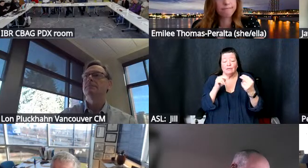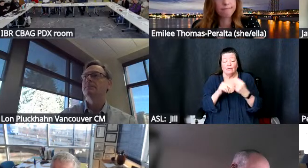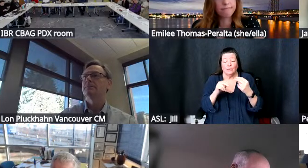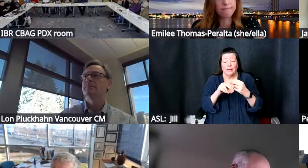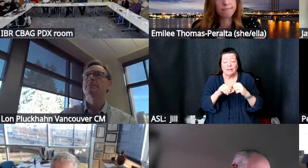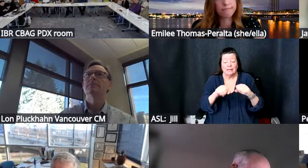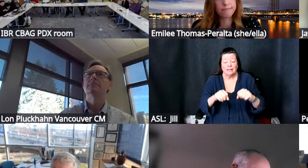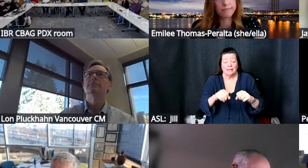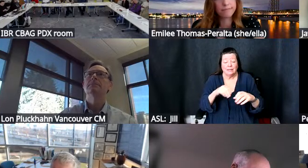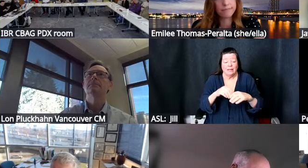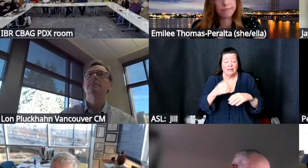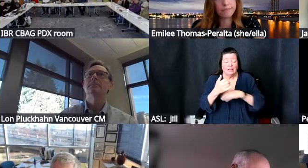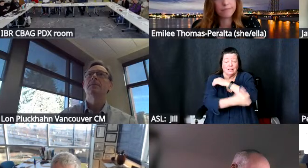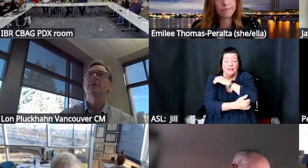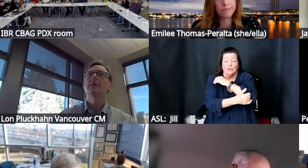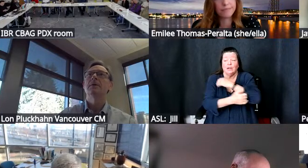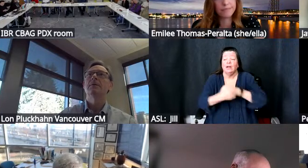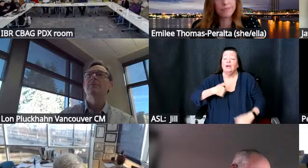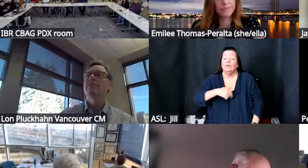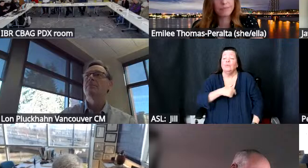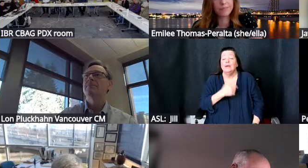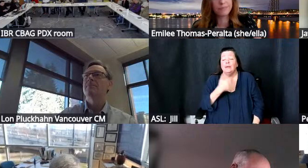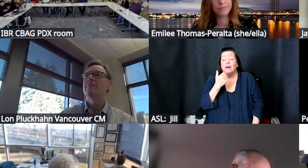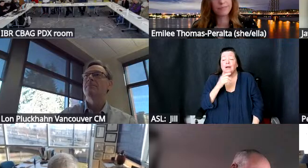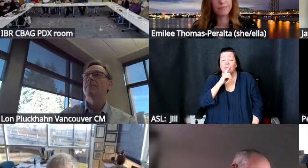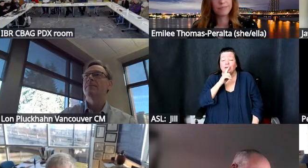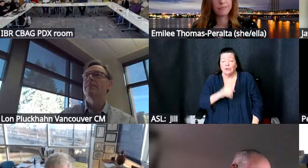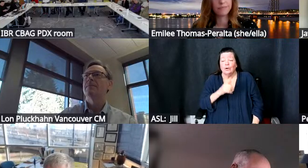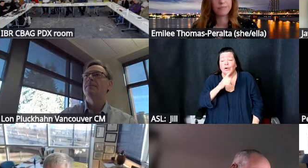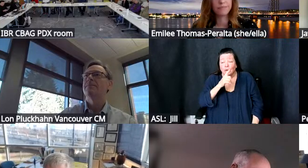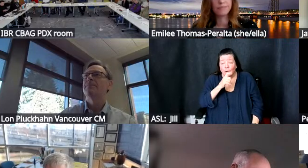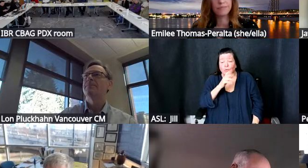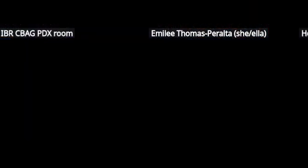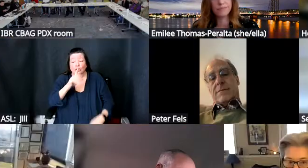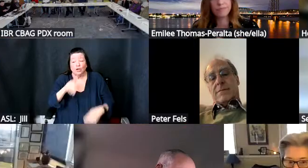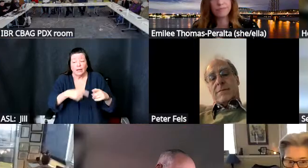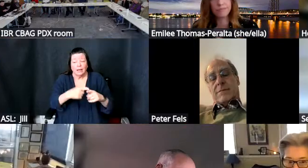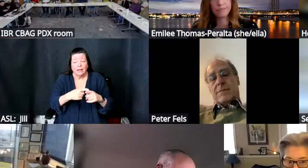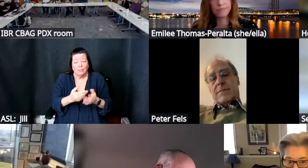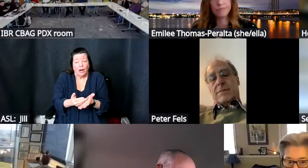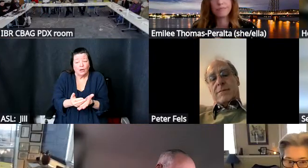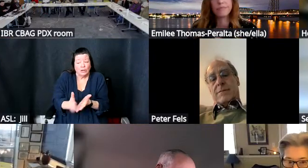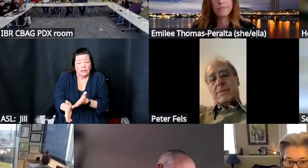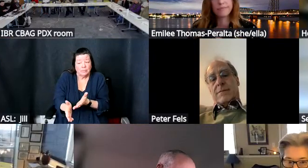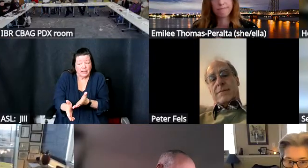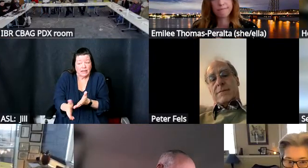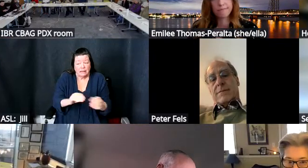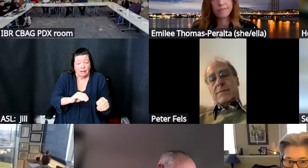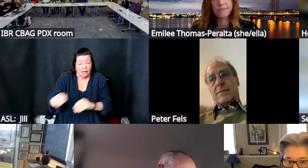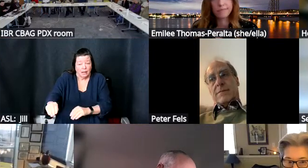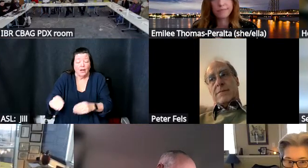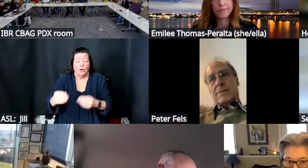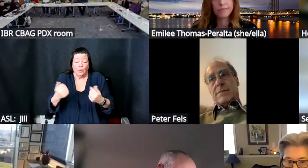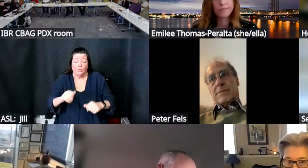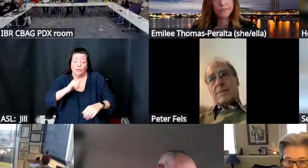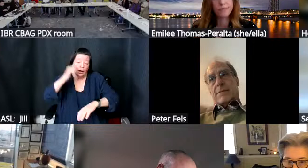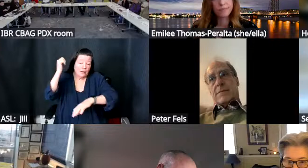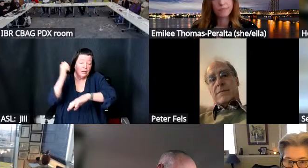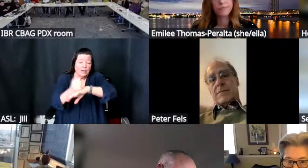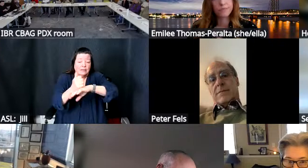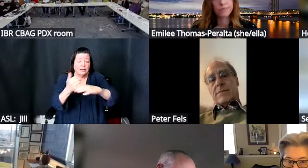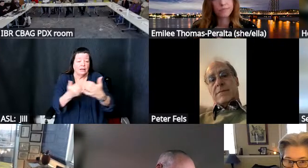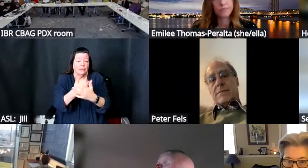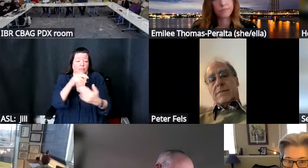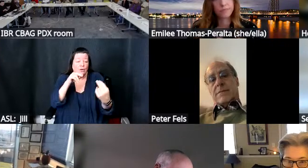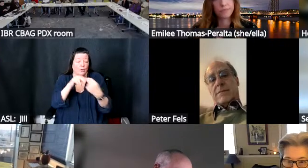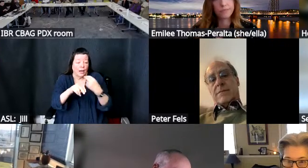We had better be darn sure that we understand who we're talking about displacing when we're talking about building highways and building